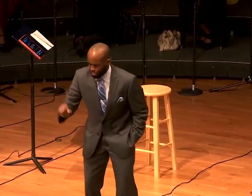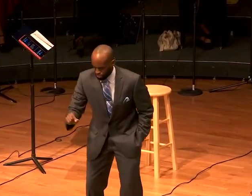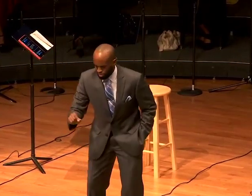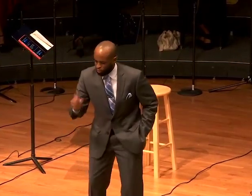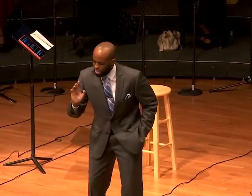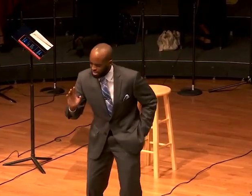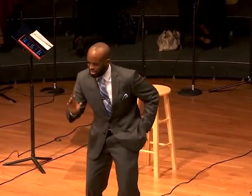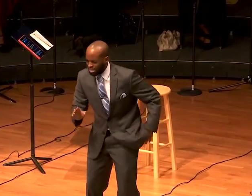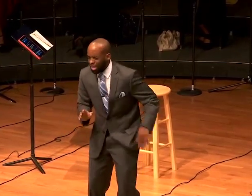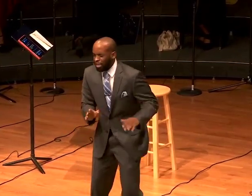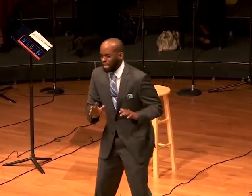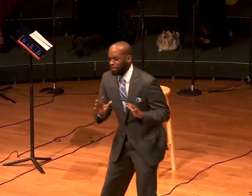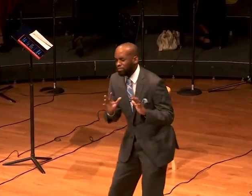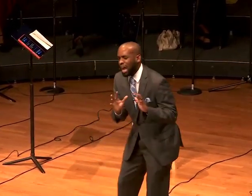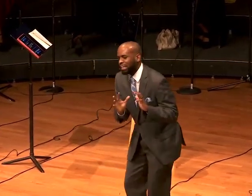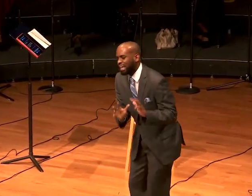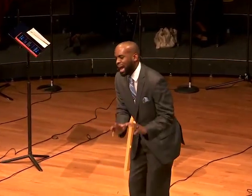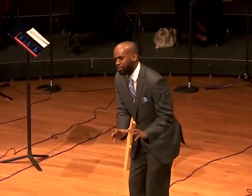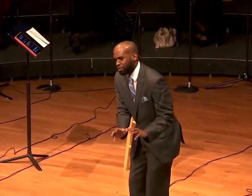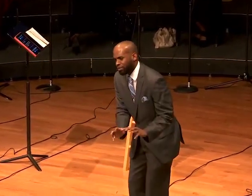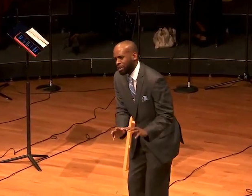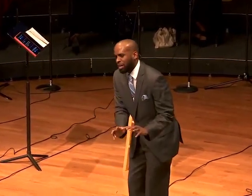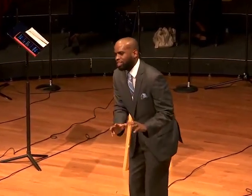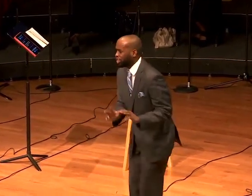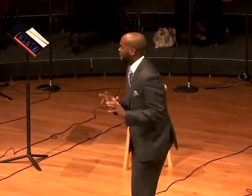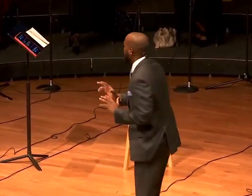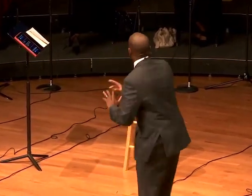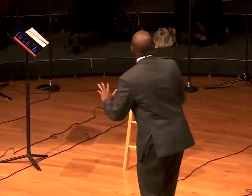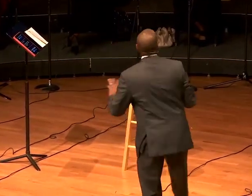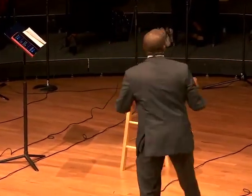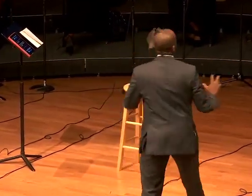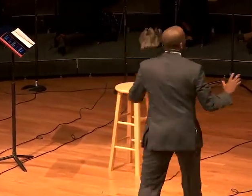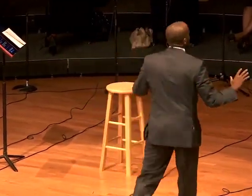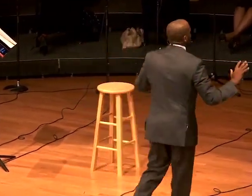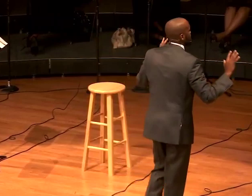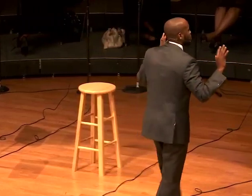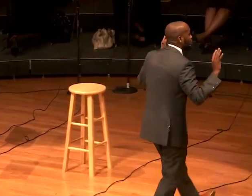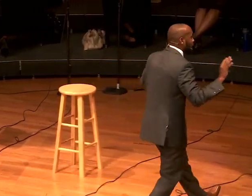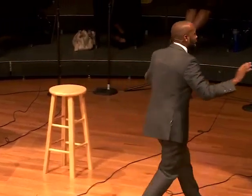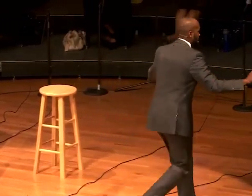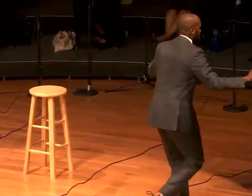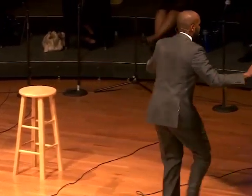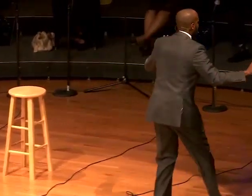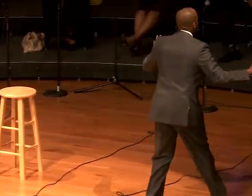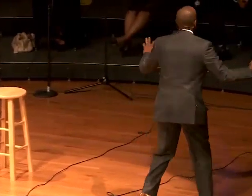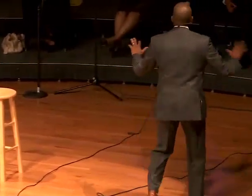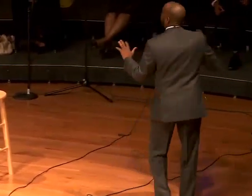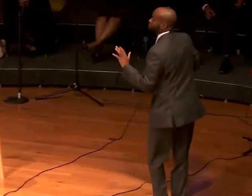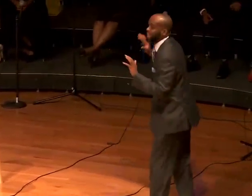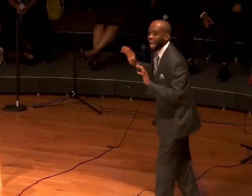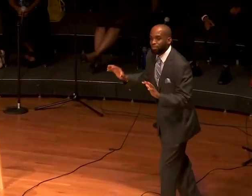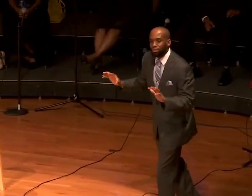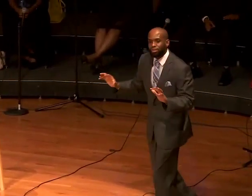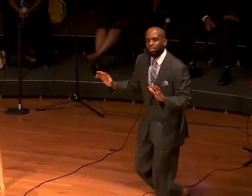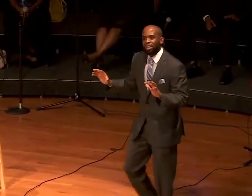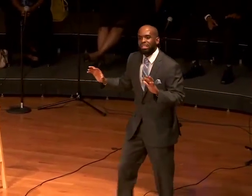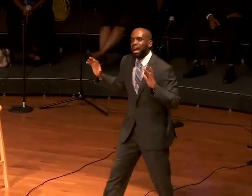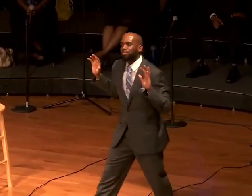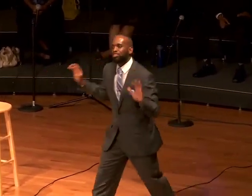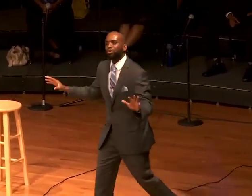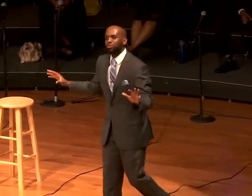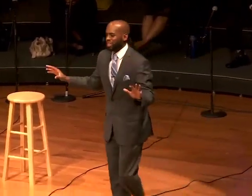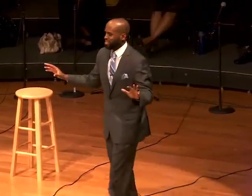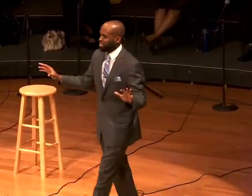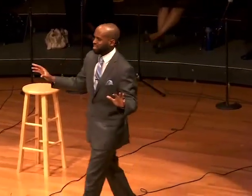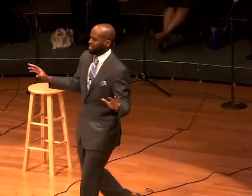has gathered. Watch this. They have not gathered to check in and make sure each other is okay. They have gathered to